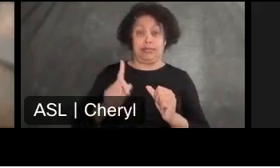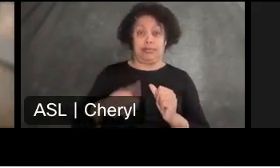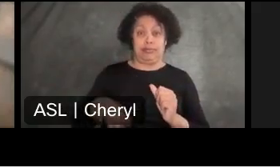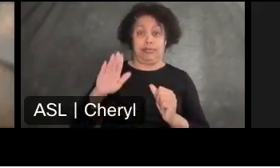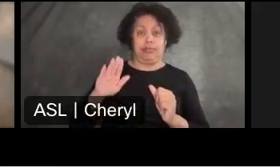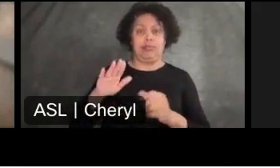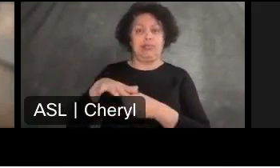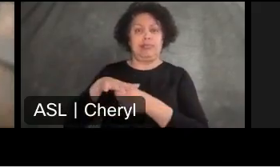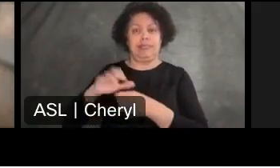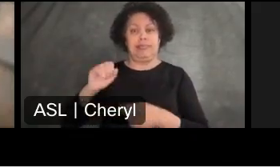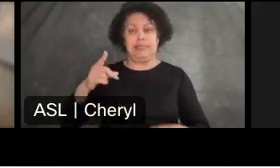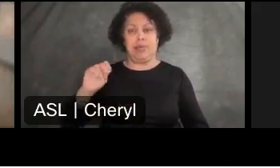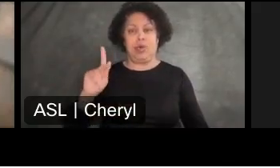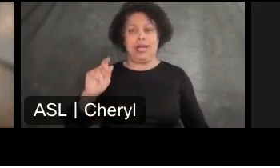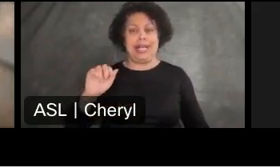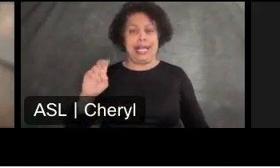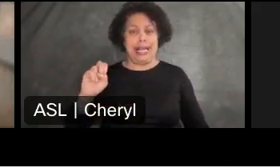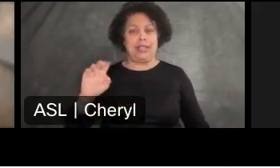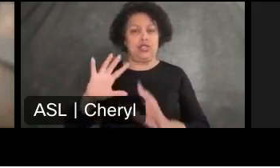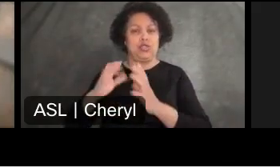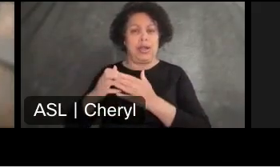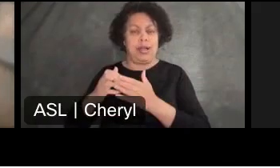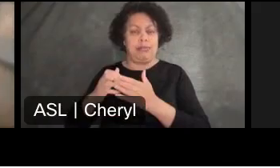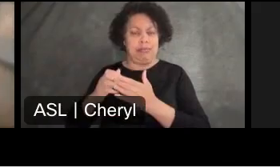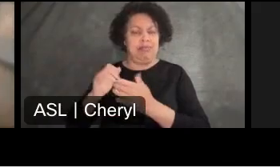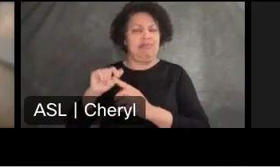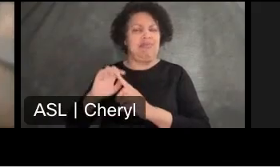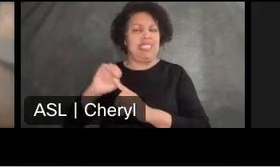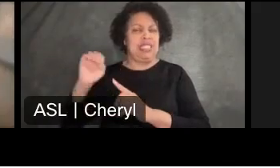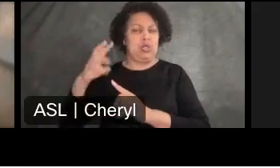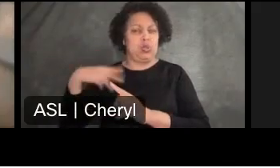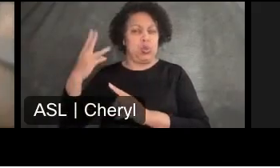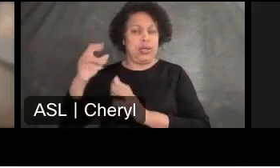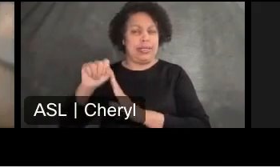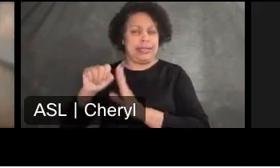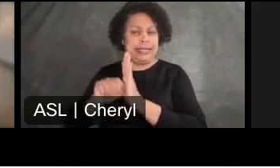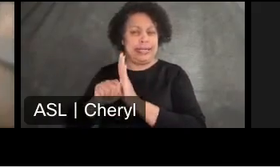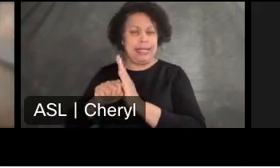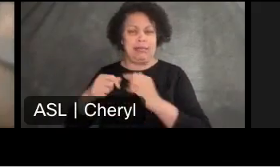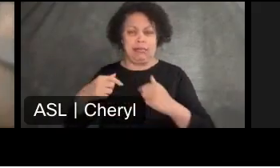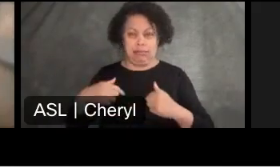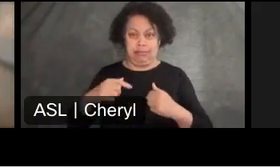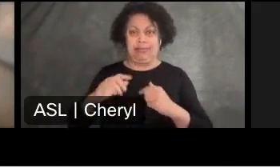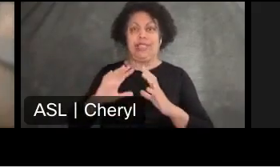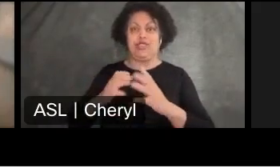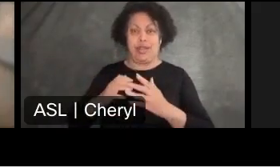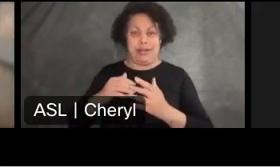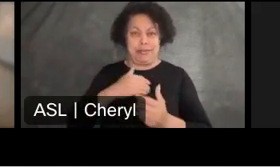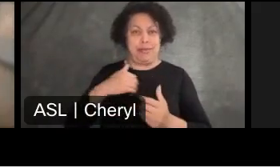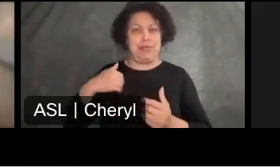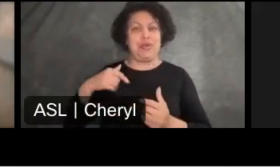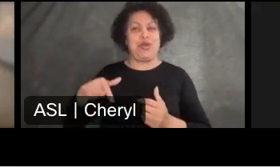Indian Reservation, which is in eastern Washington state. I am a tribal member of the Spokane Tribe and